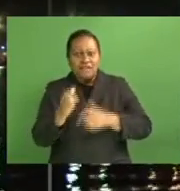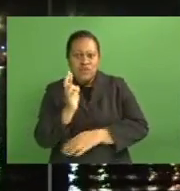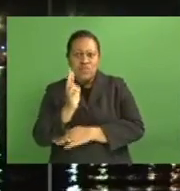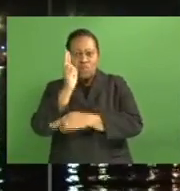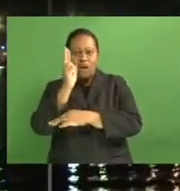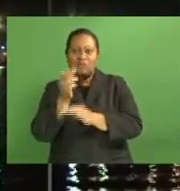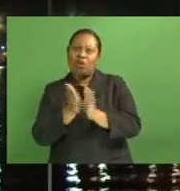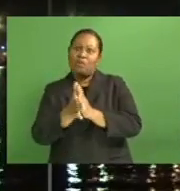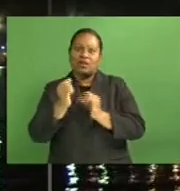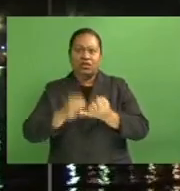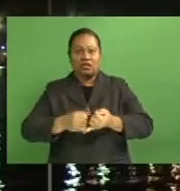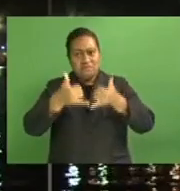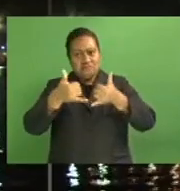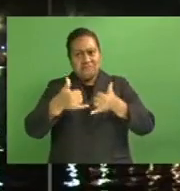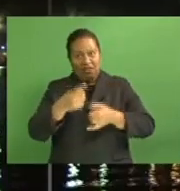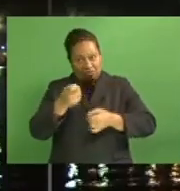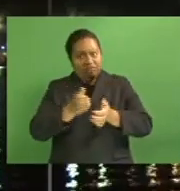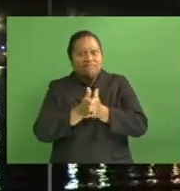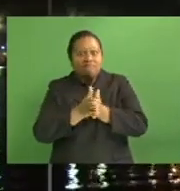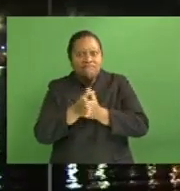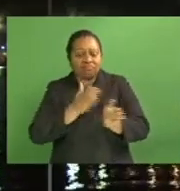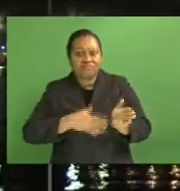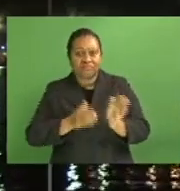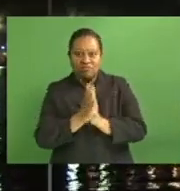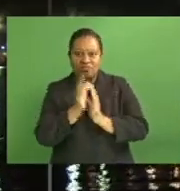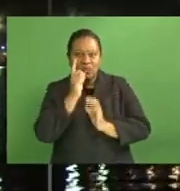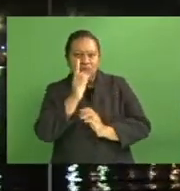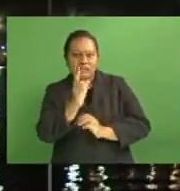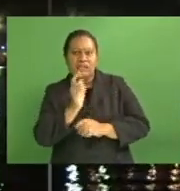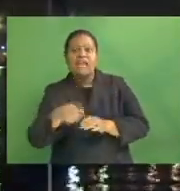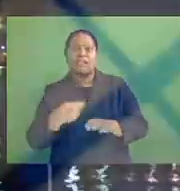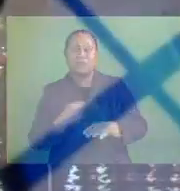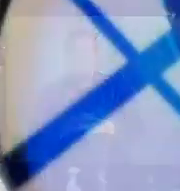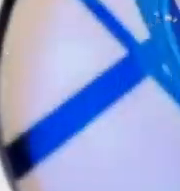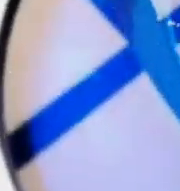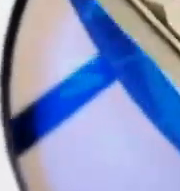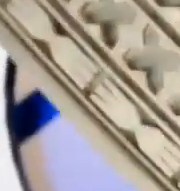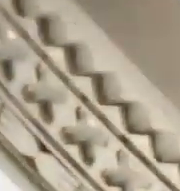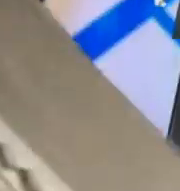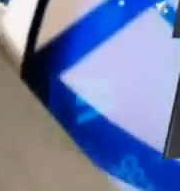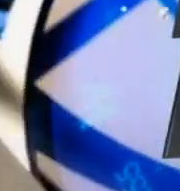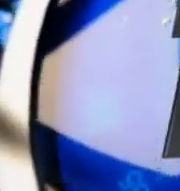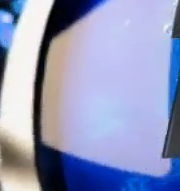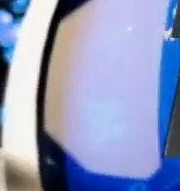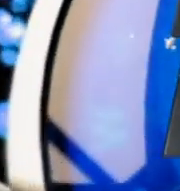returning to play Skipper Cup, are you excited to see them in action from next week?